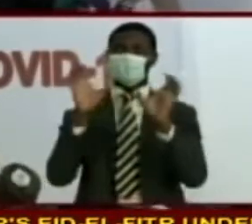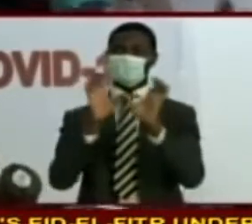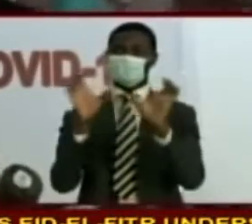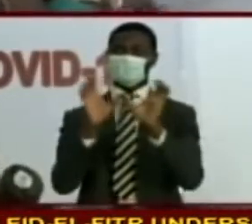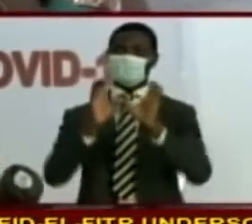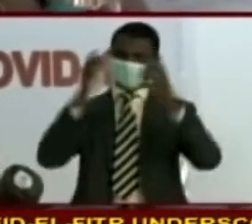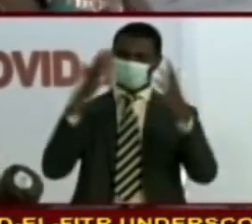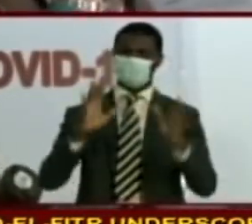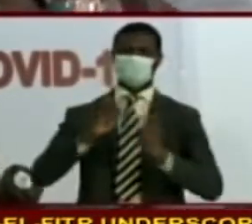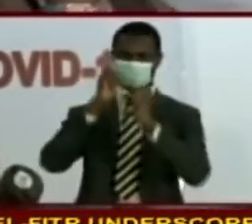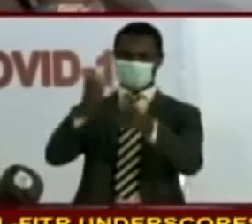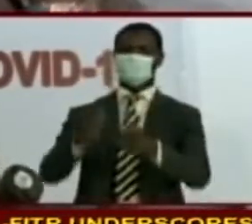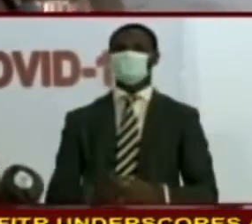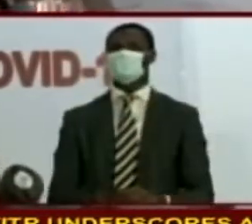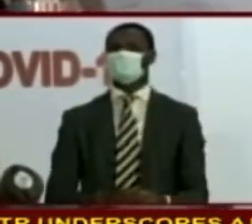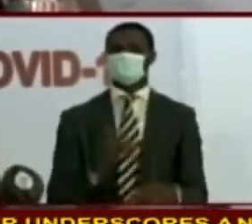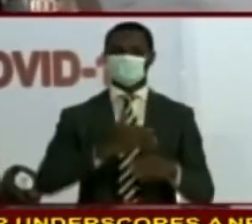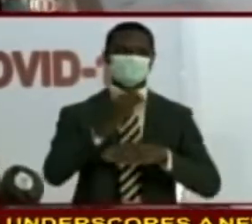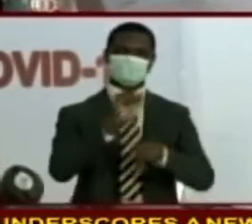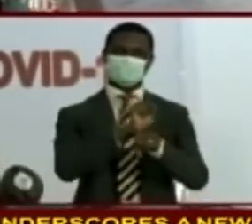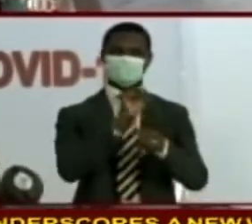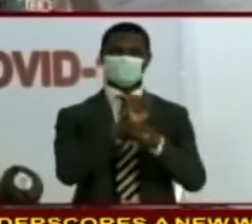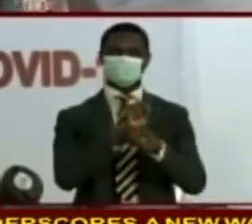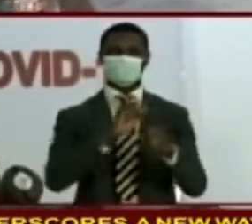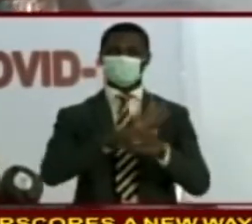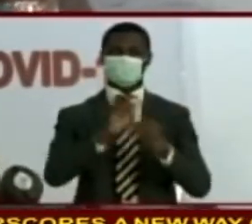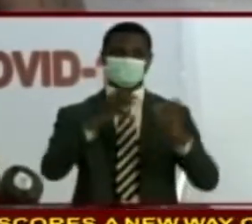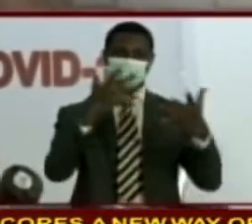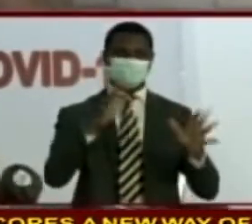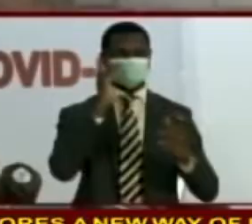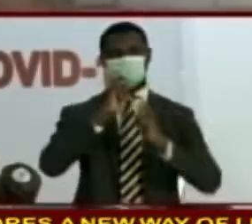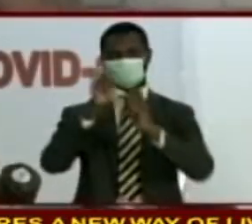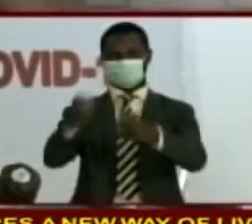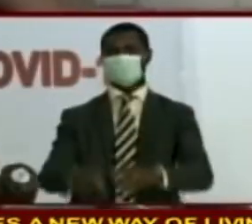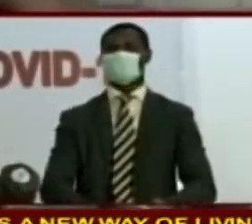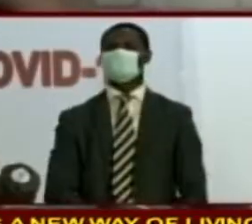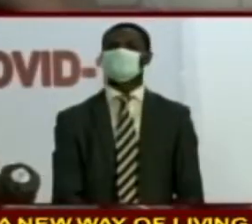session of our work in Nigeria.